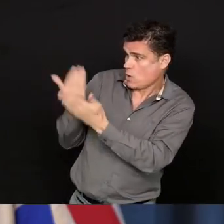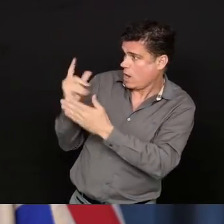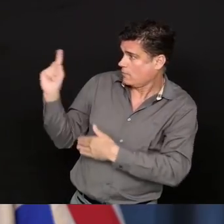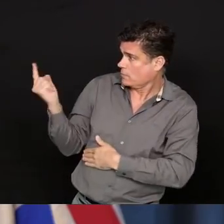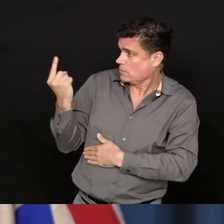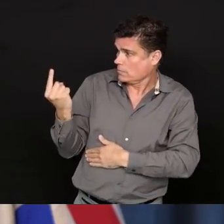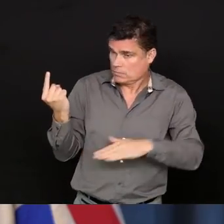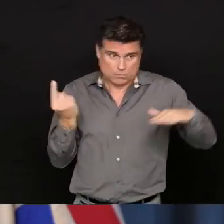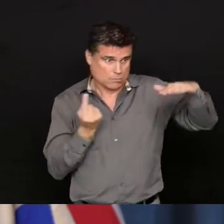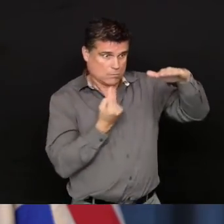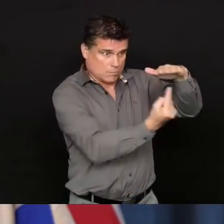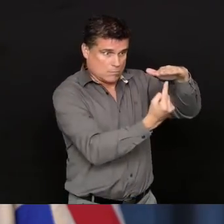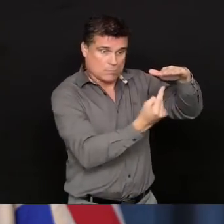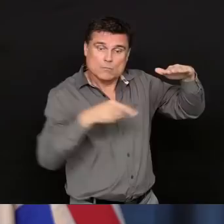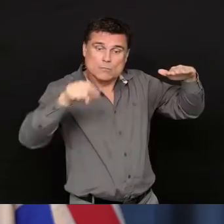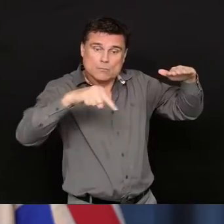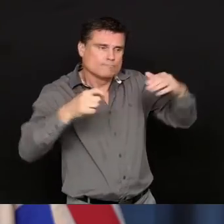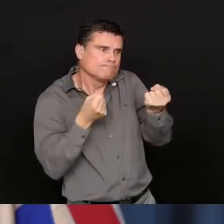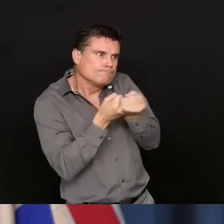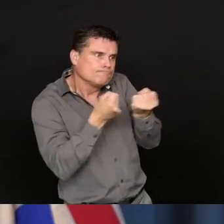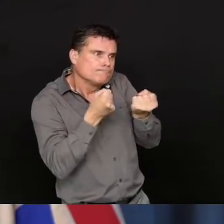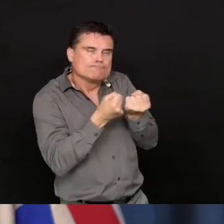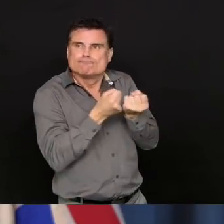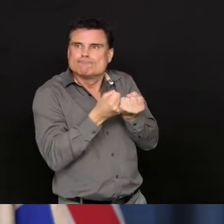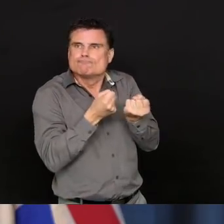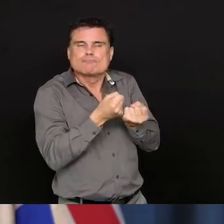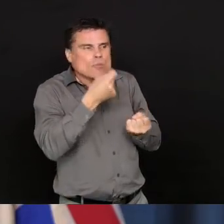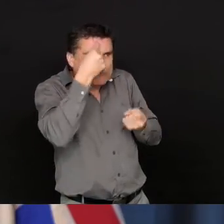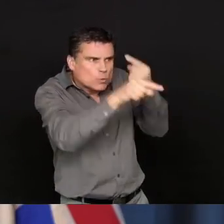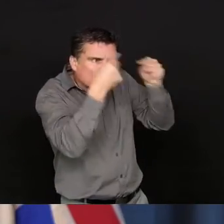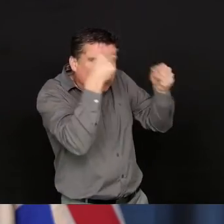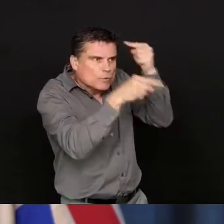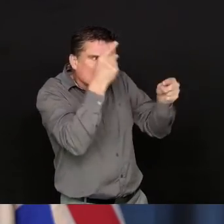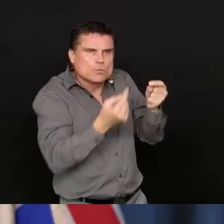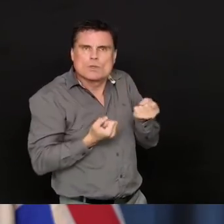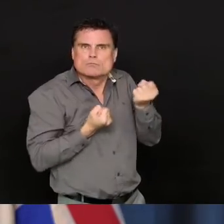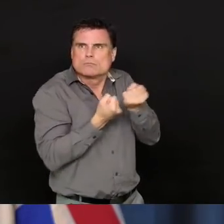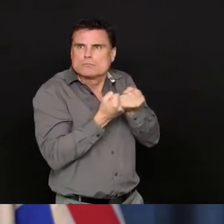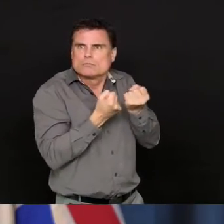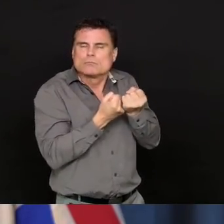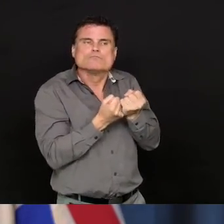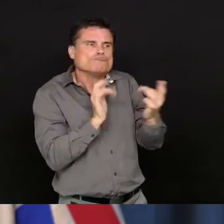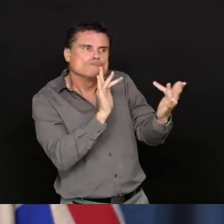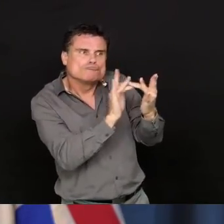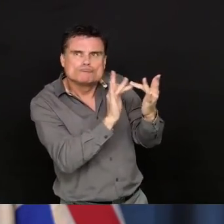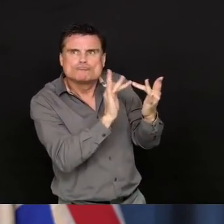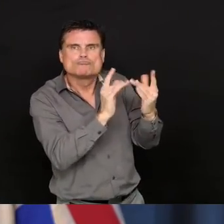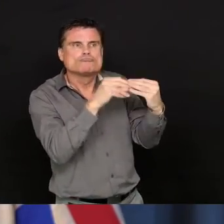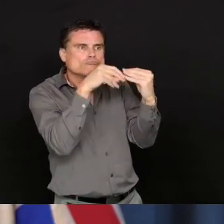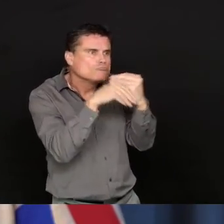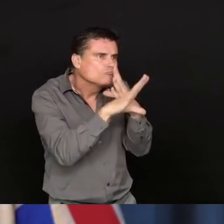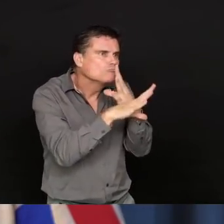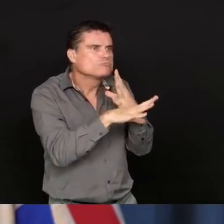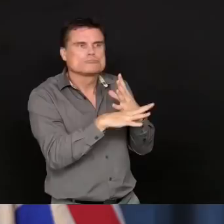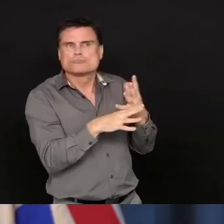take public transit, having frequent virtual visits. We need, as a community, to support people to do